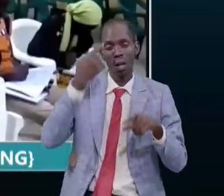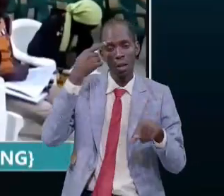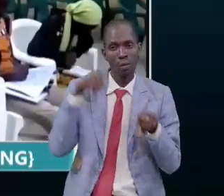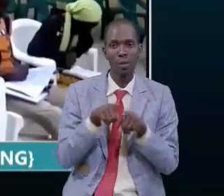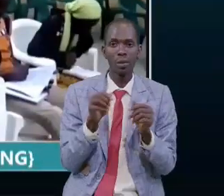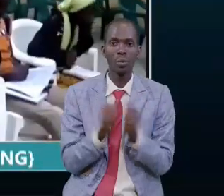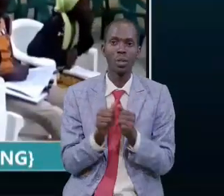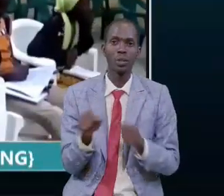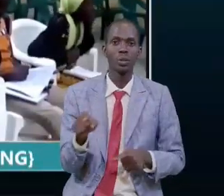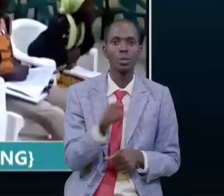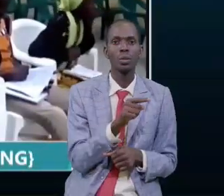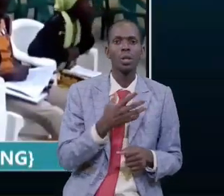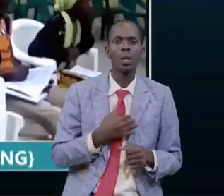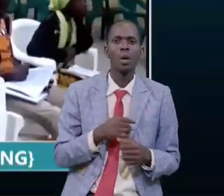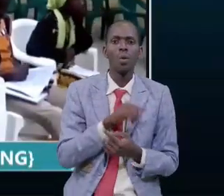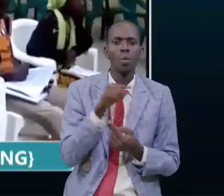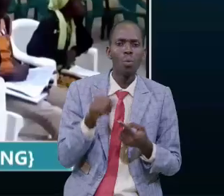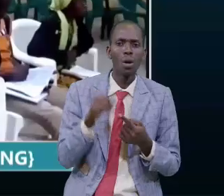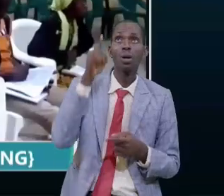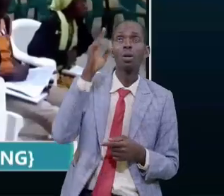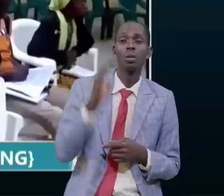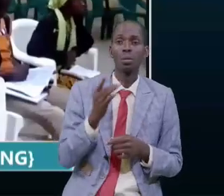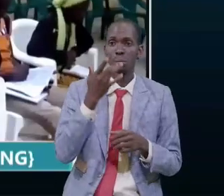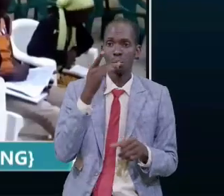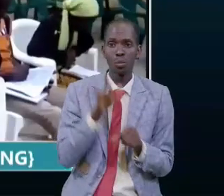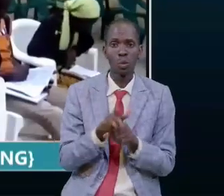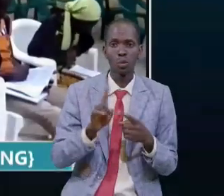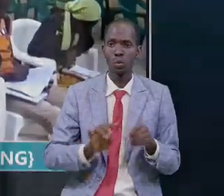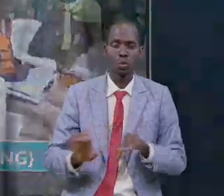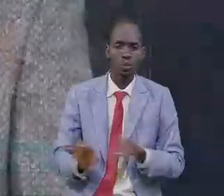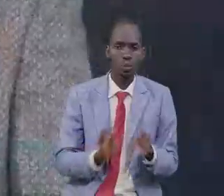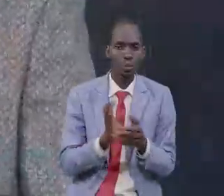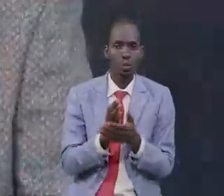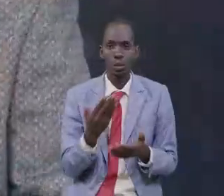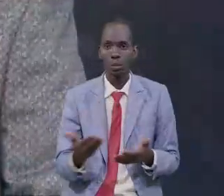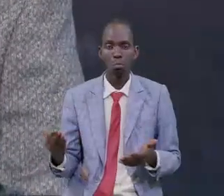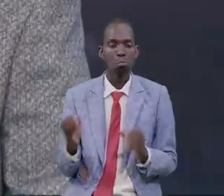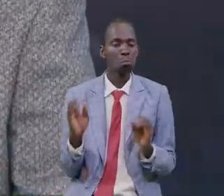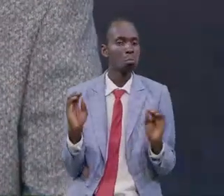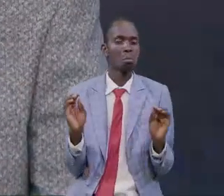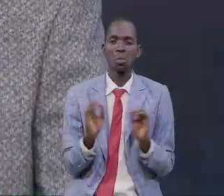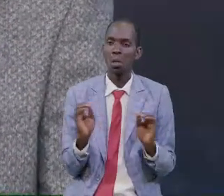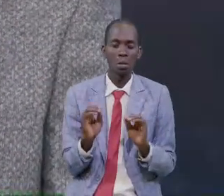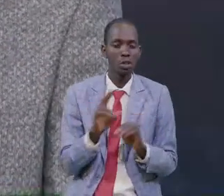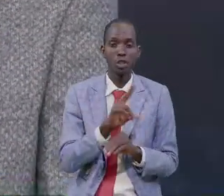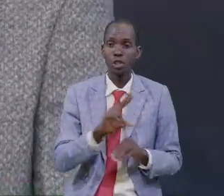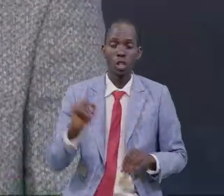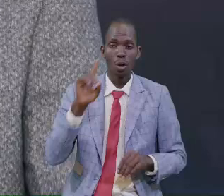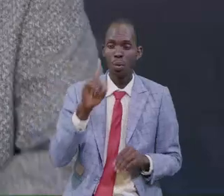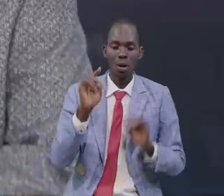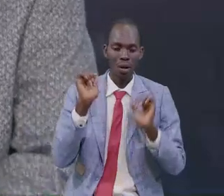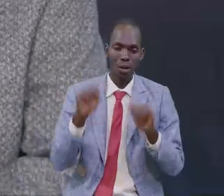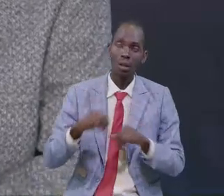And when God swears to bring something to pass, nothing, no one can hinder or